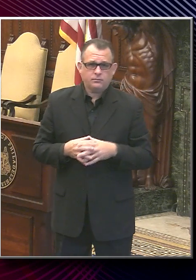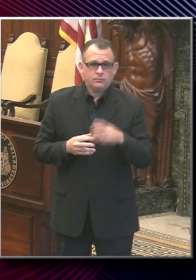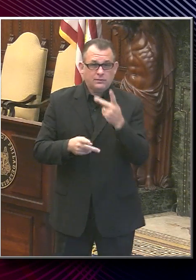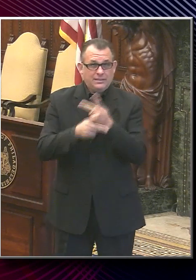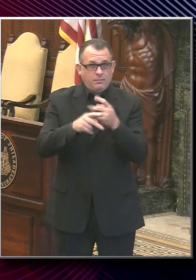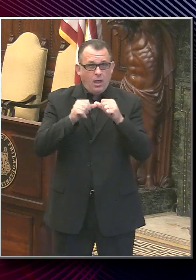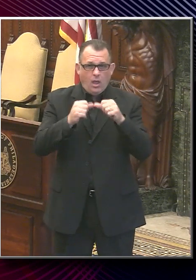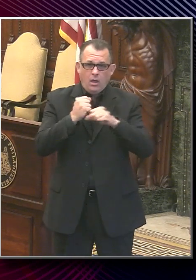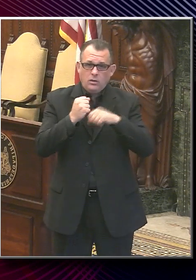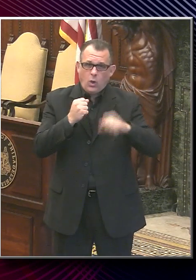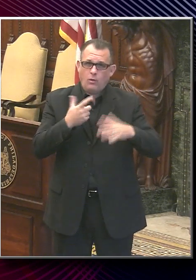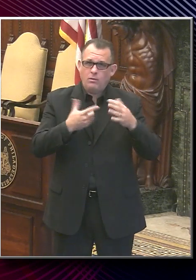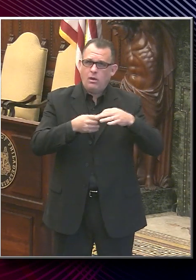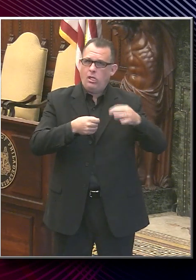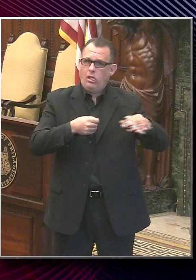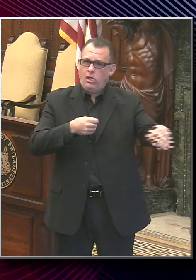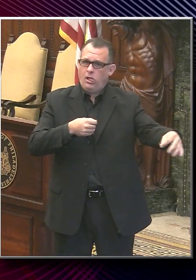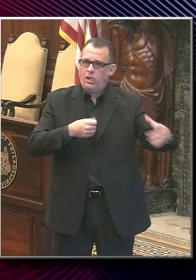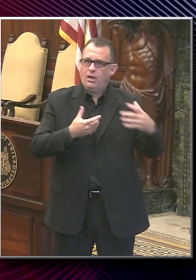I'm curious,